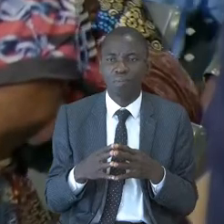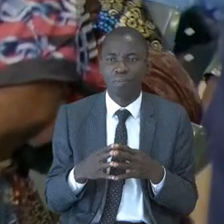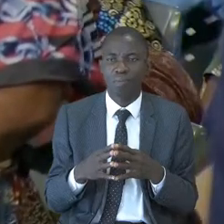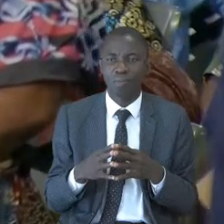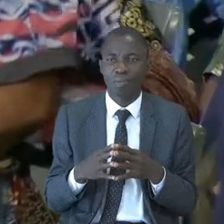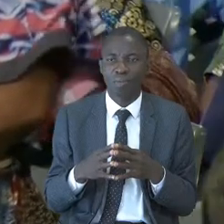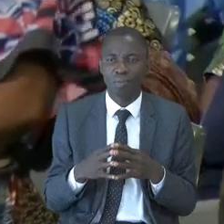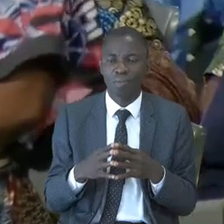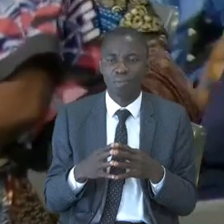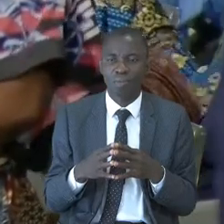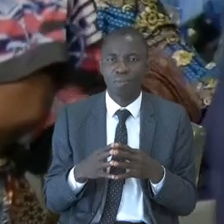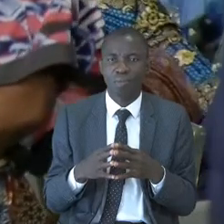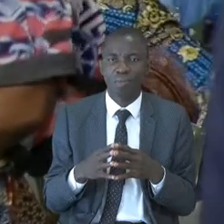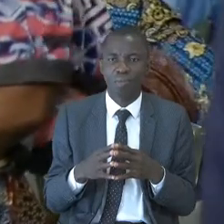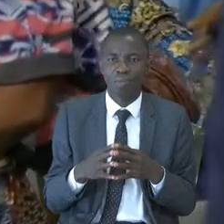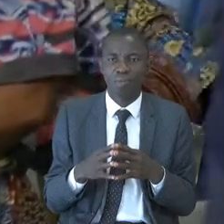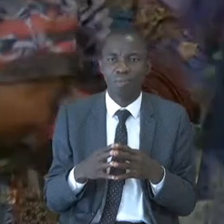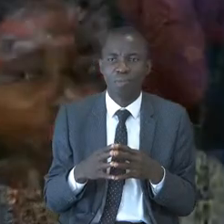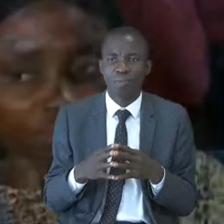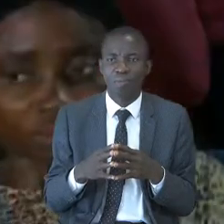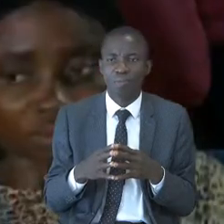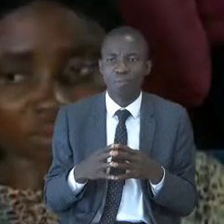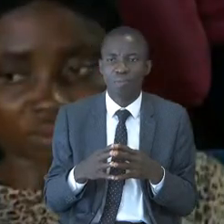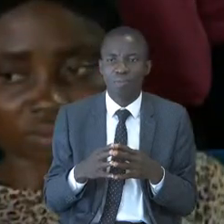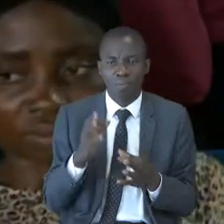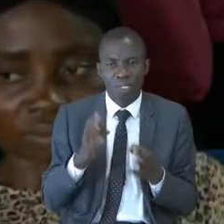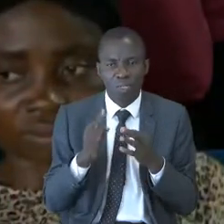If you are done with the counseling at the middle,